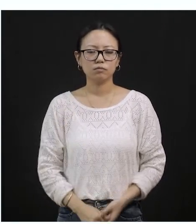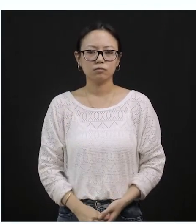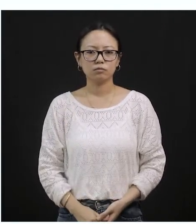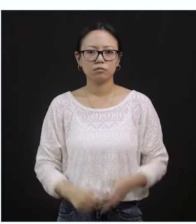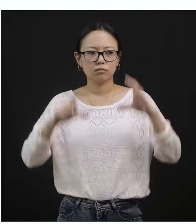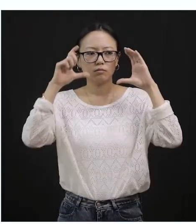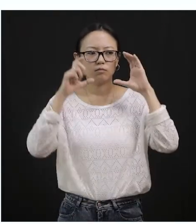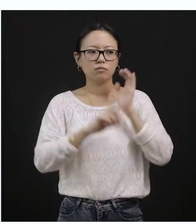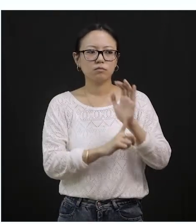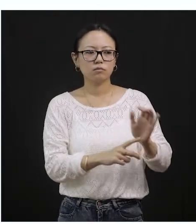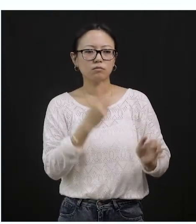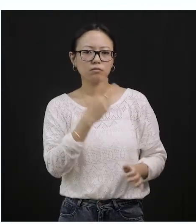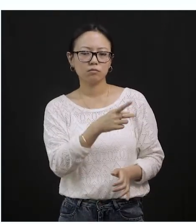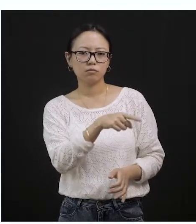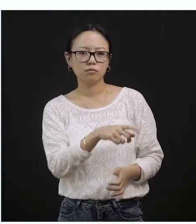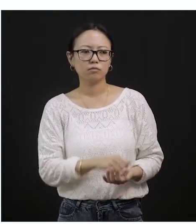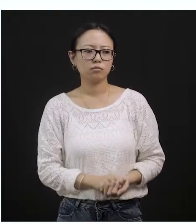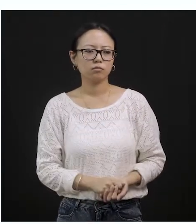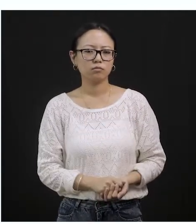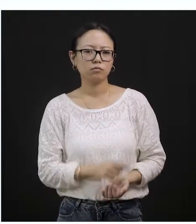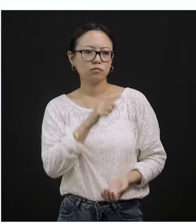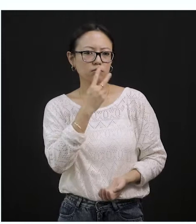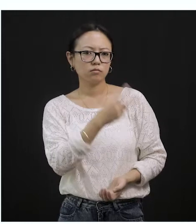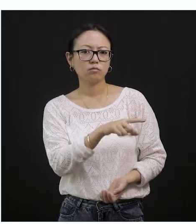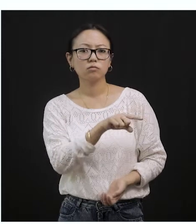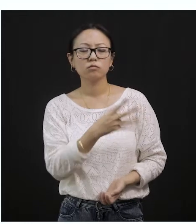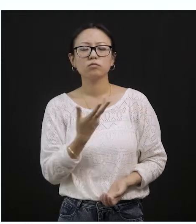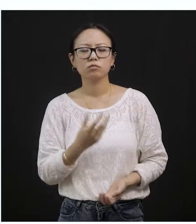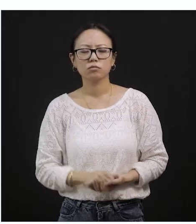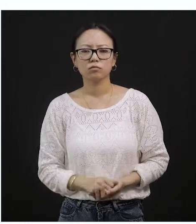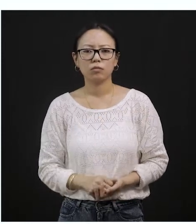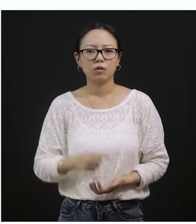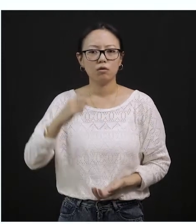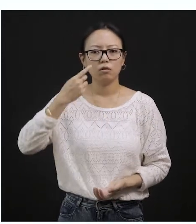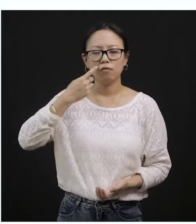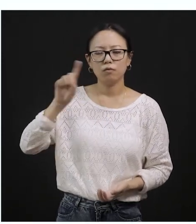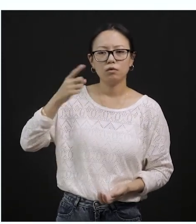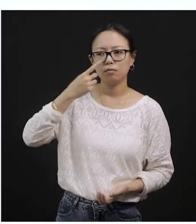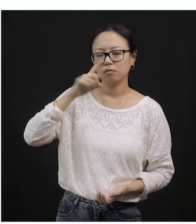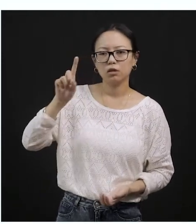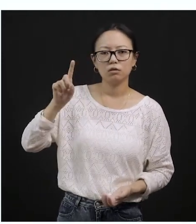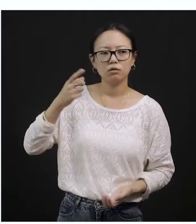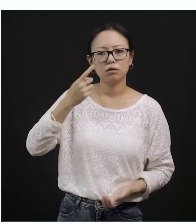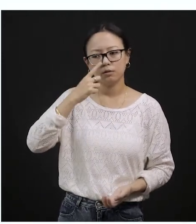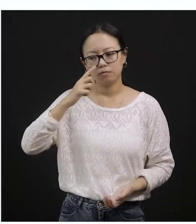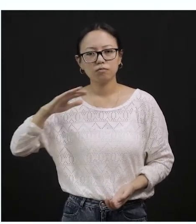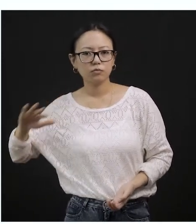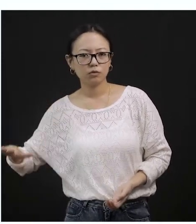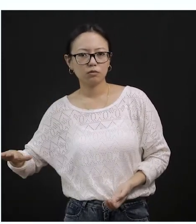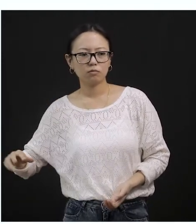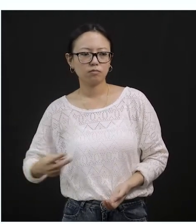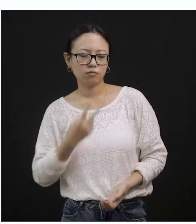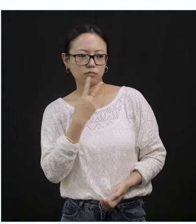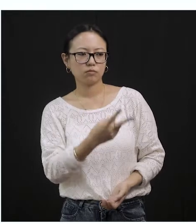this is a picture. You see a father, a mother, and a daughter. They are like a small family. They are eating